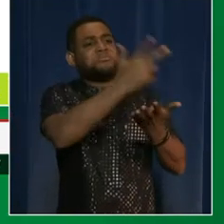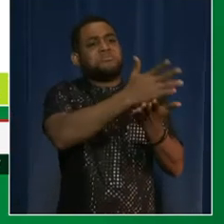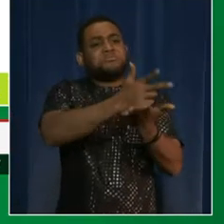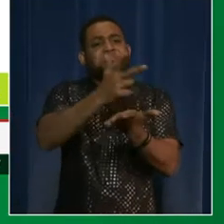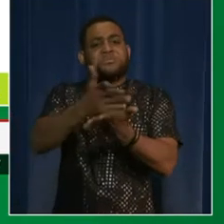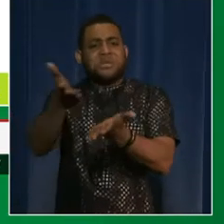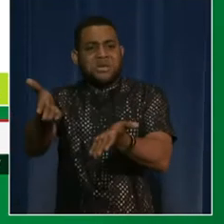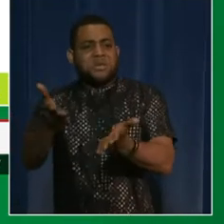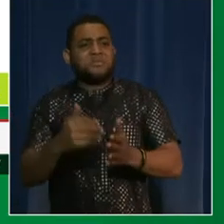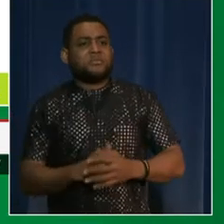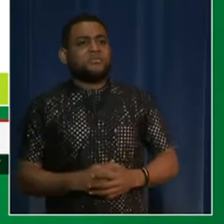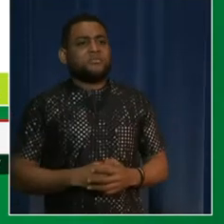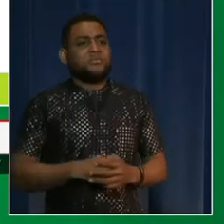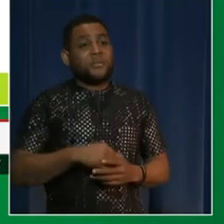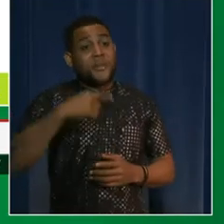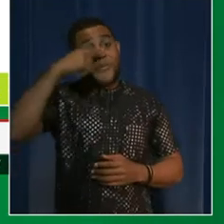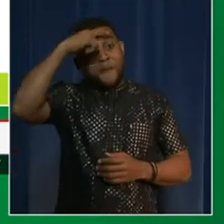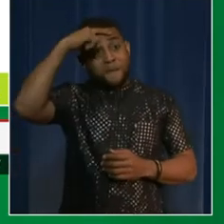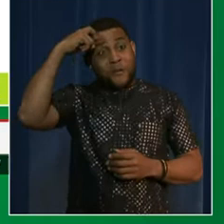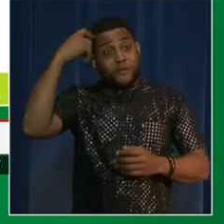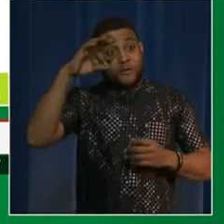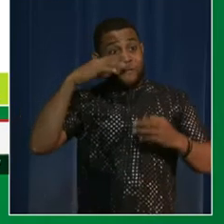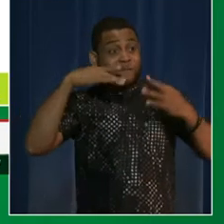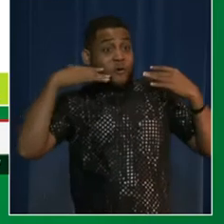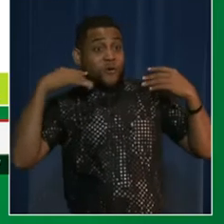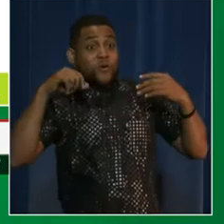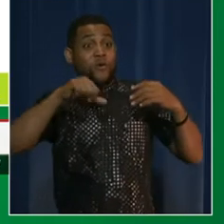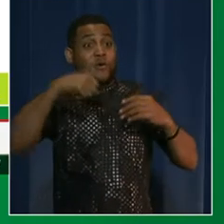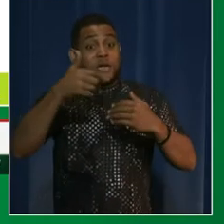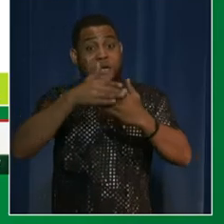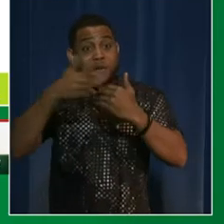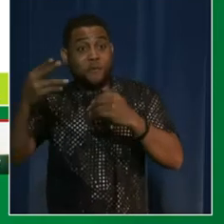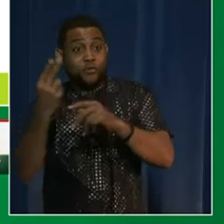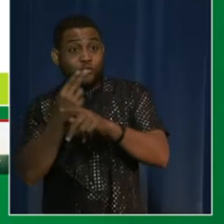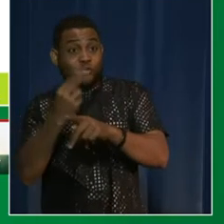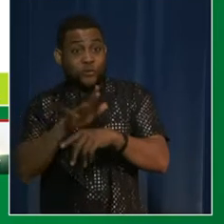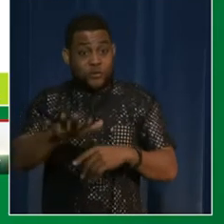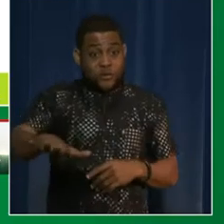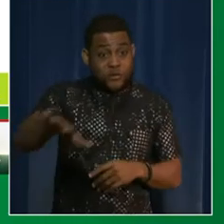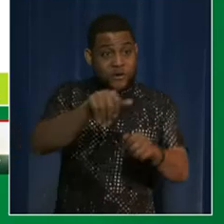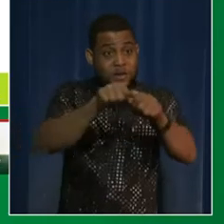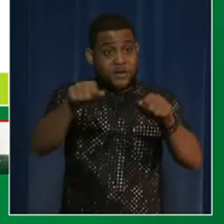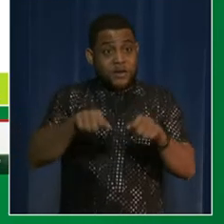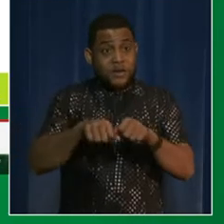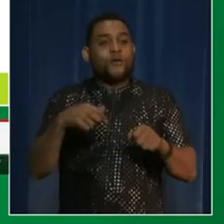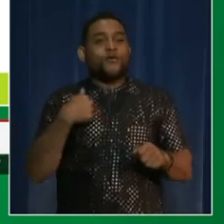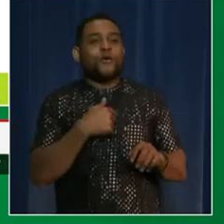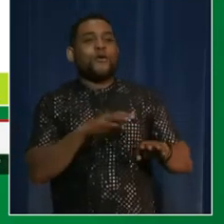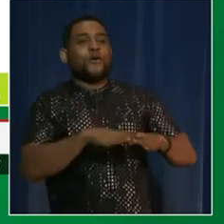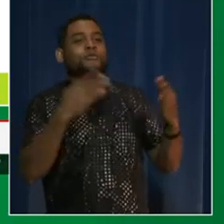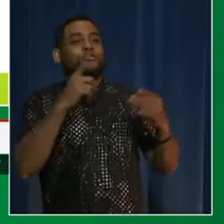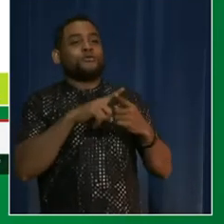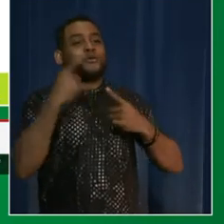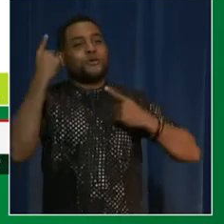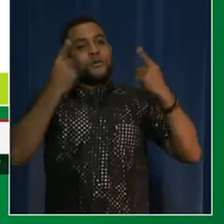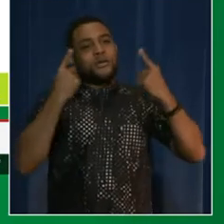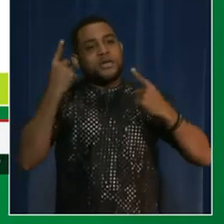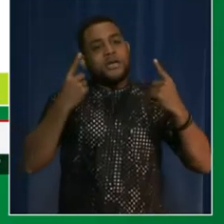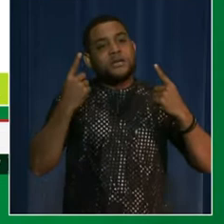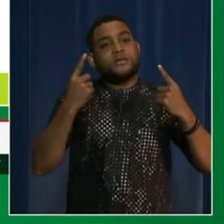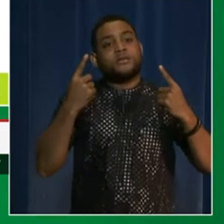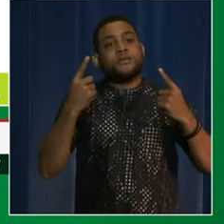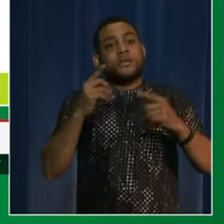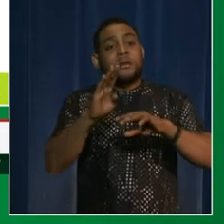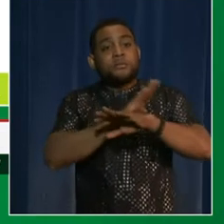the diversity of other neighborhood uses, we are very open to considering both commercial and residential for